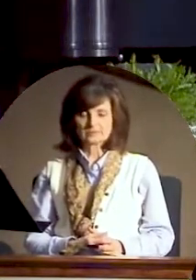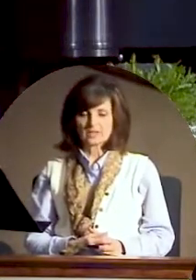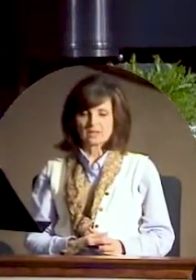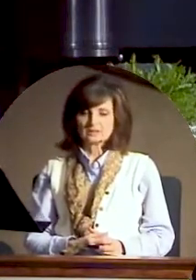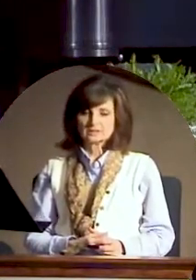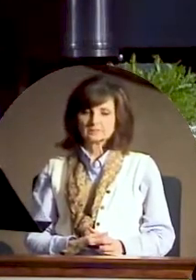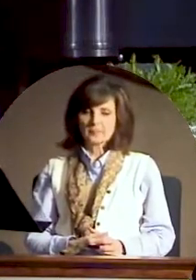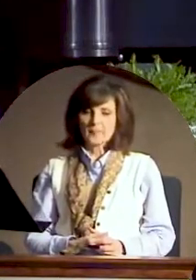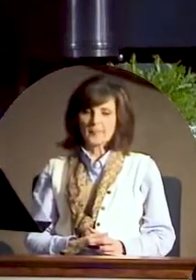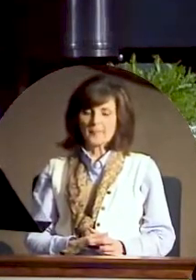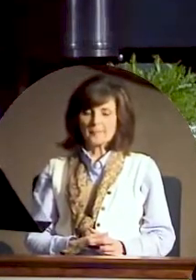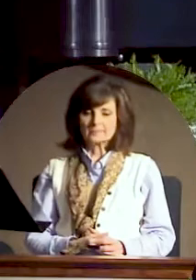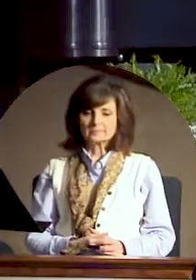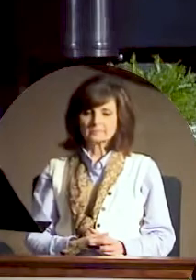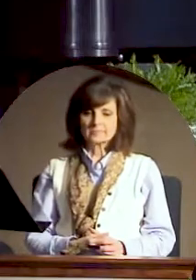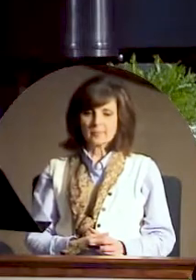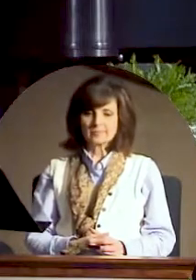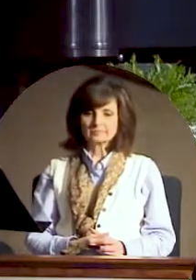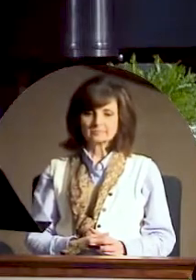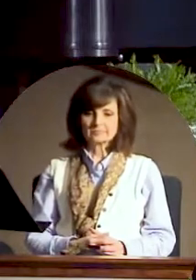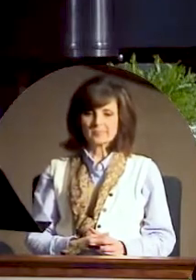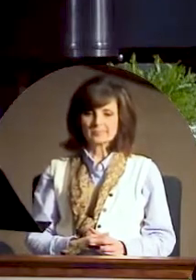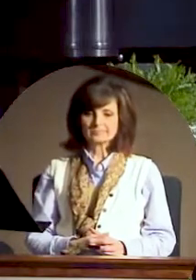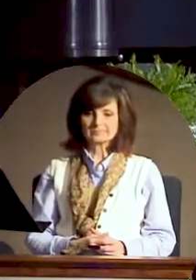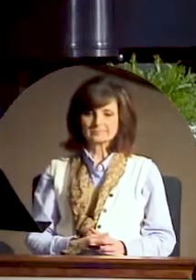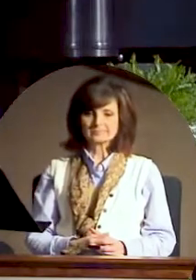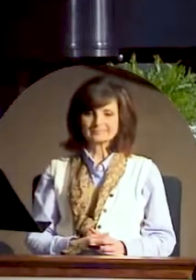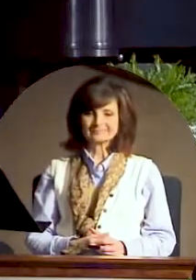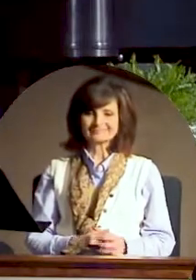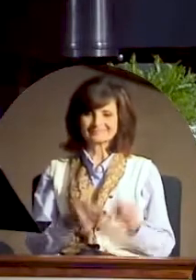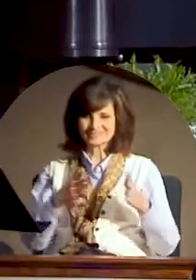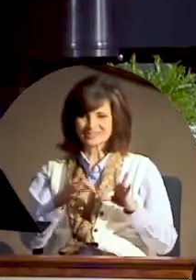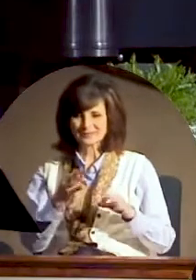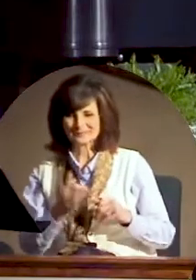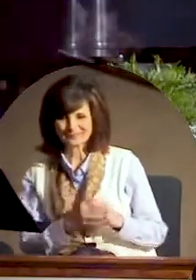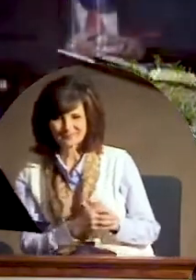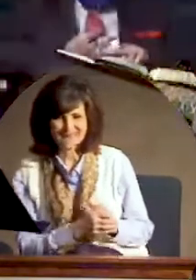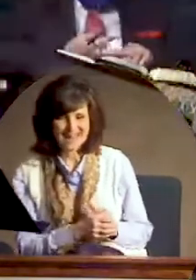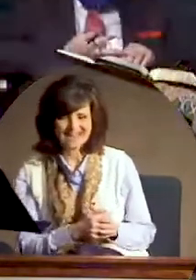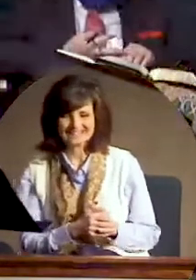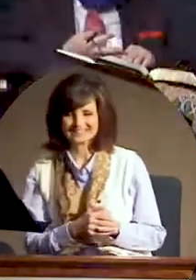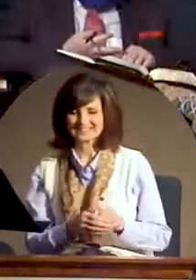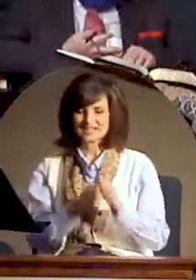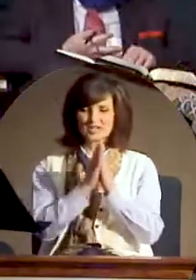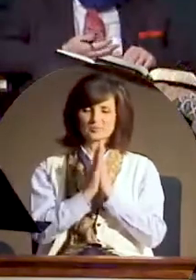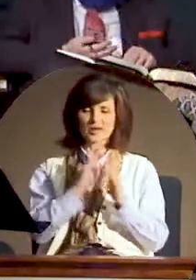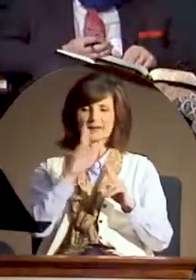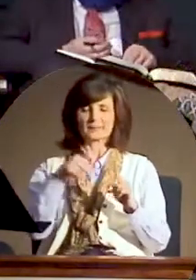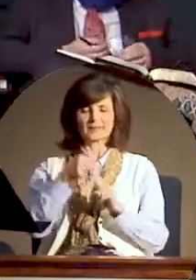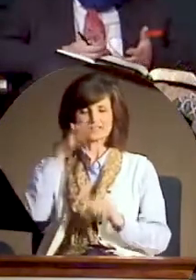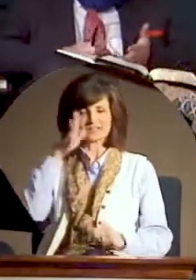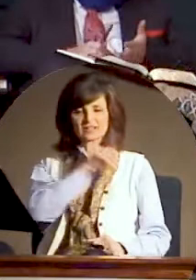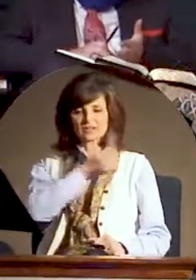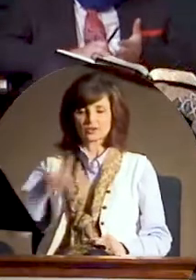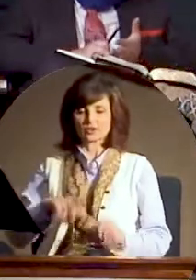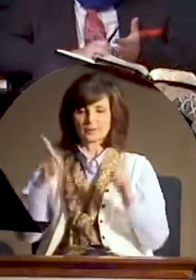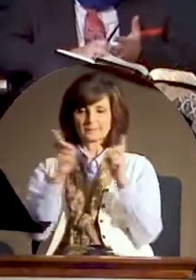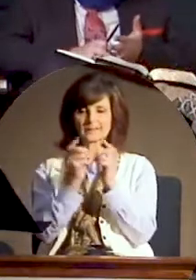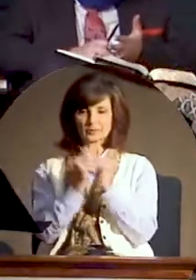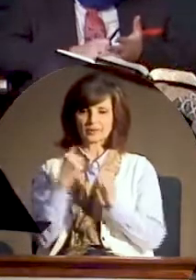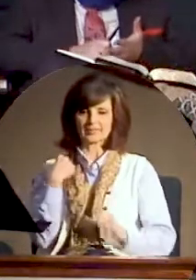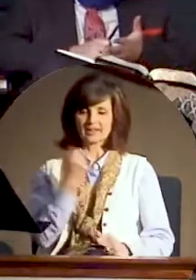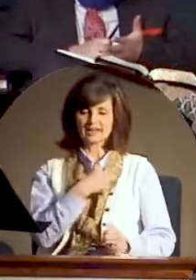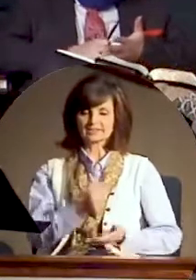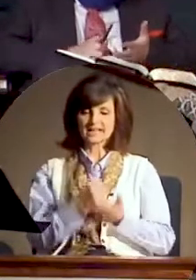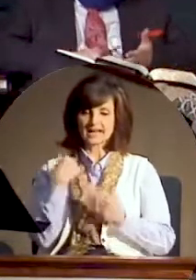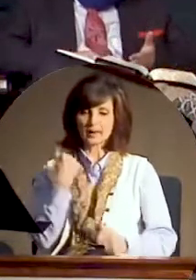and pray that God will give us a good day Sunday, and the early service, the later on service. Please pray that the Lord will meet with us and help us. And